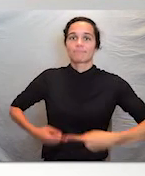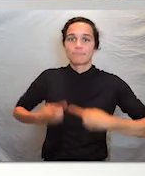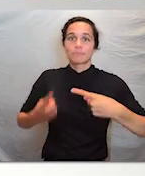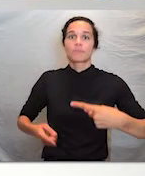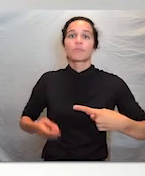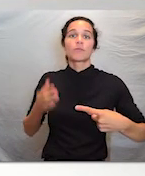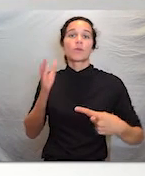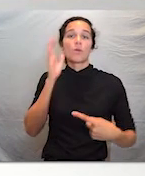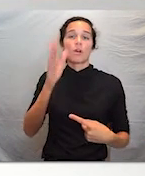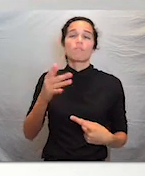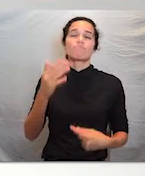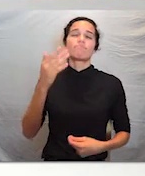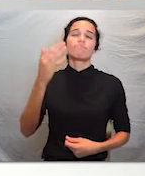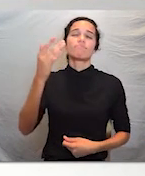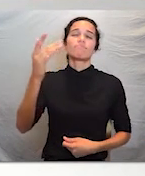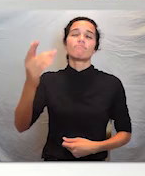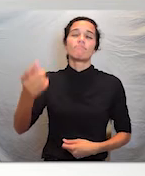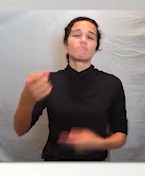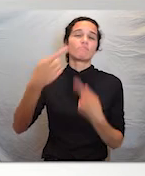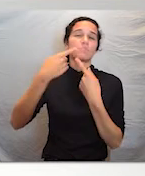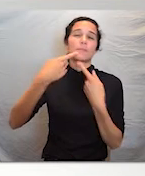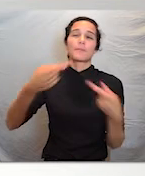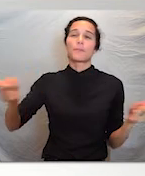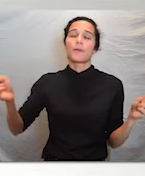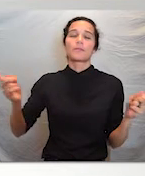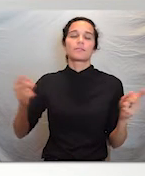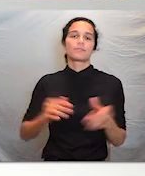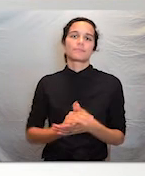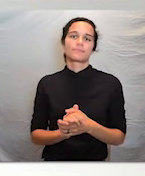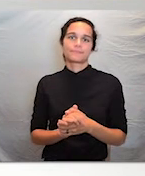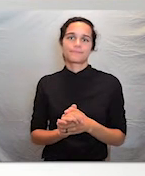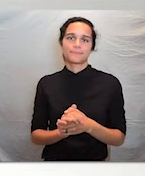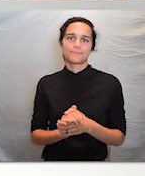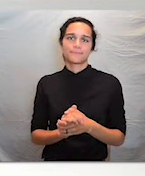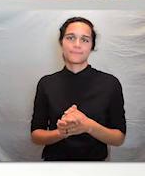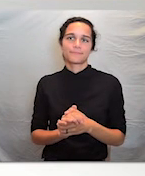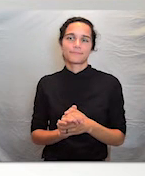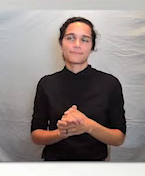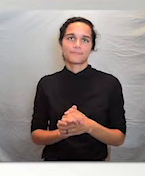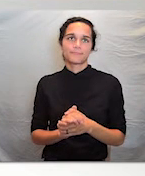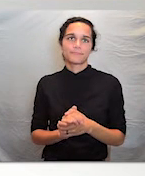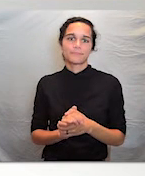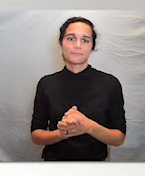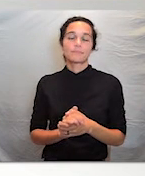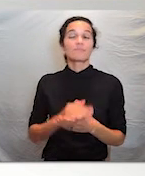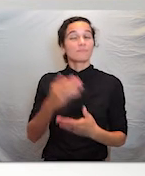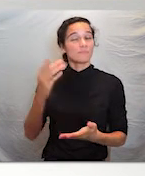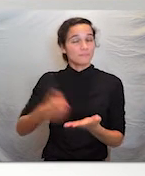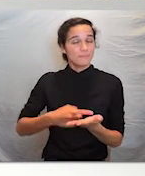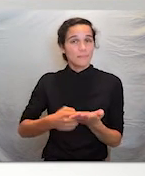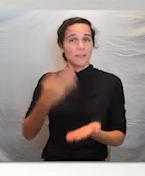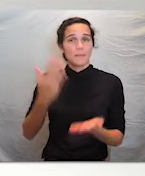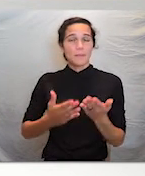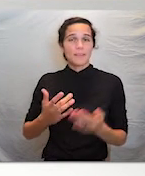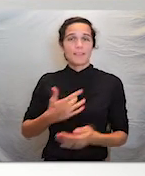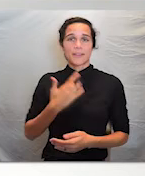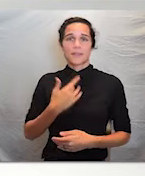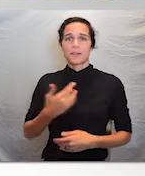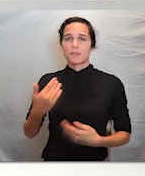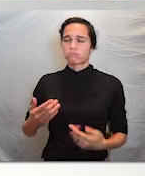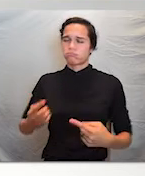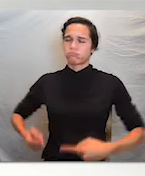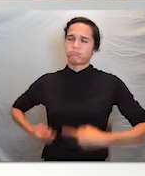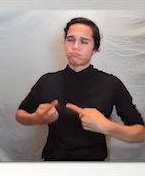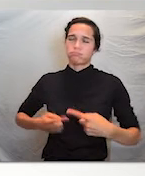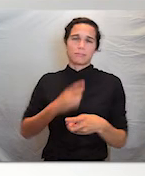things in the long run. It may seem dim and dark at times, but when you go through